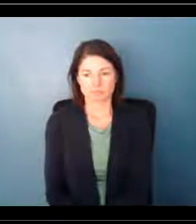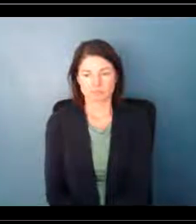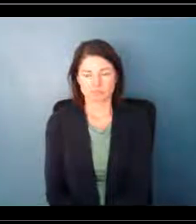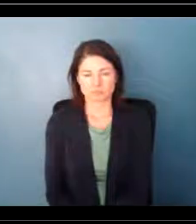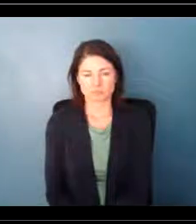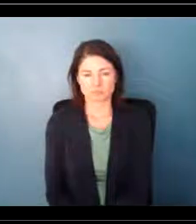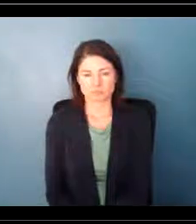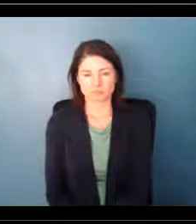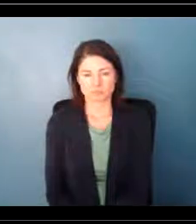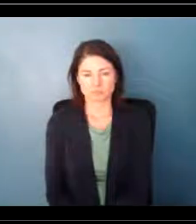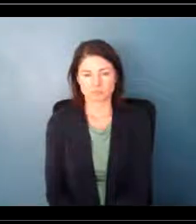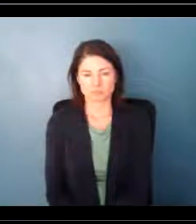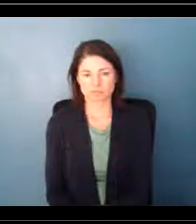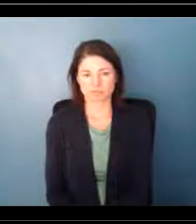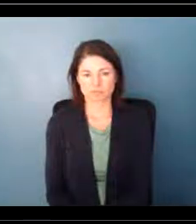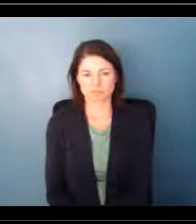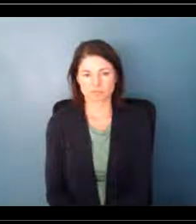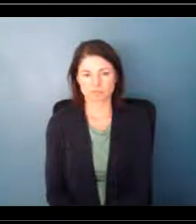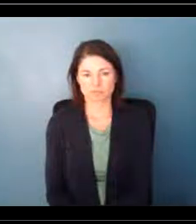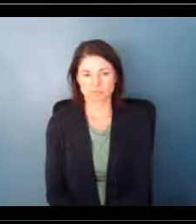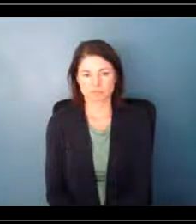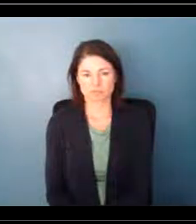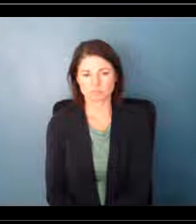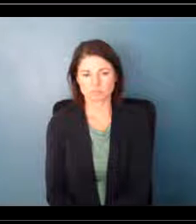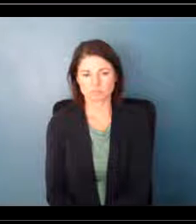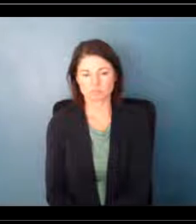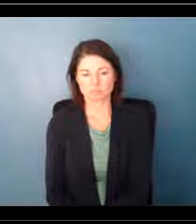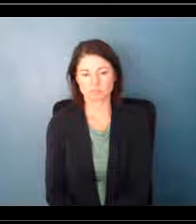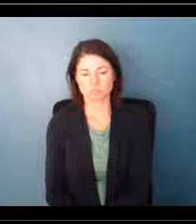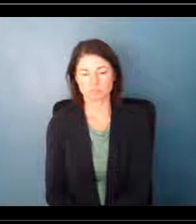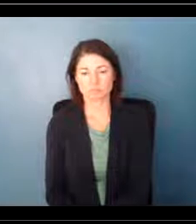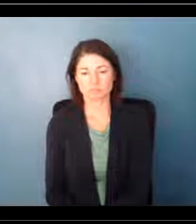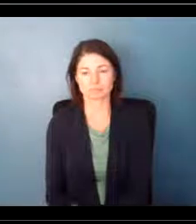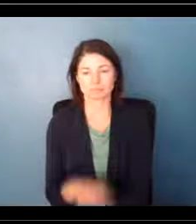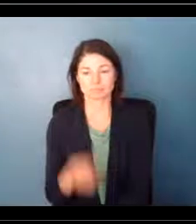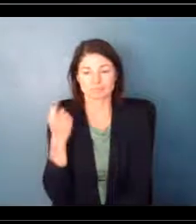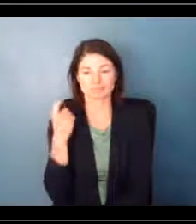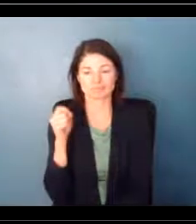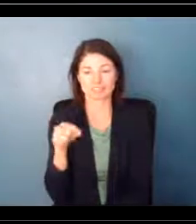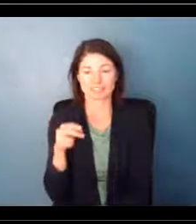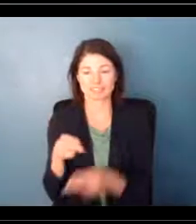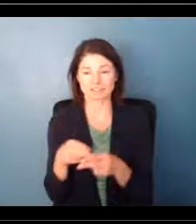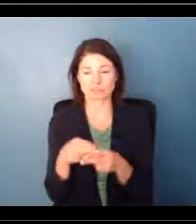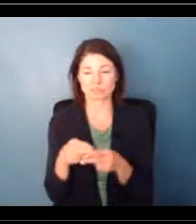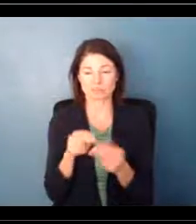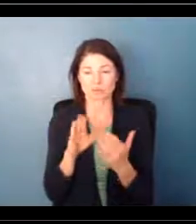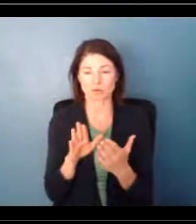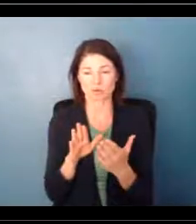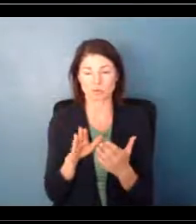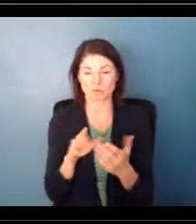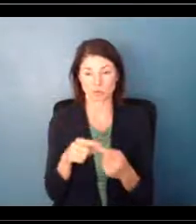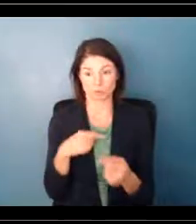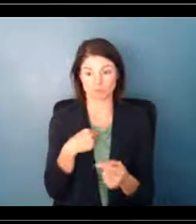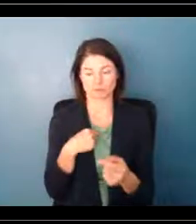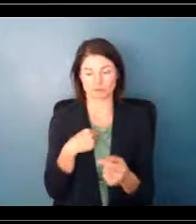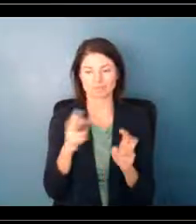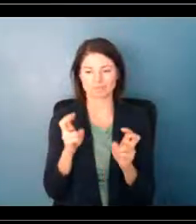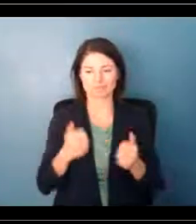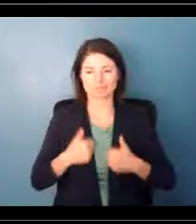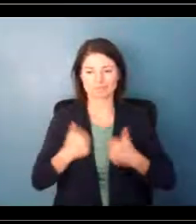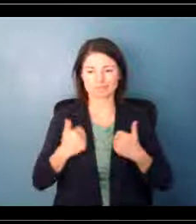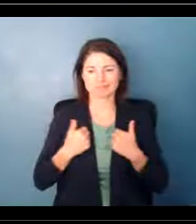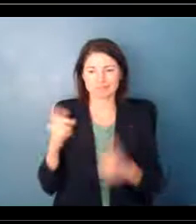interim approach as a living document. I want to say that this has